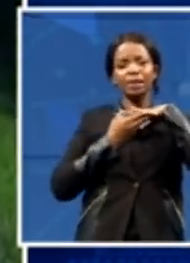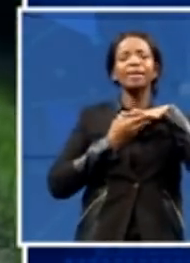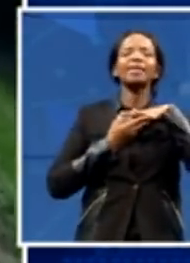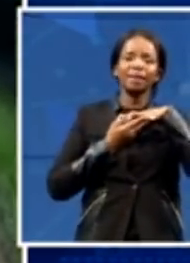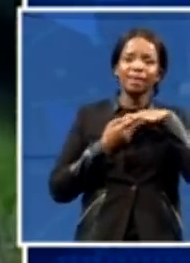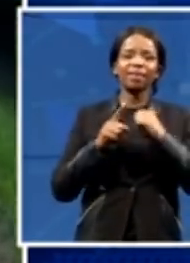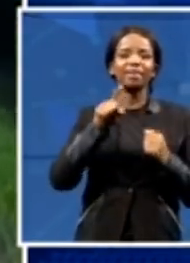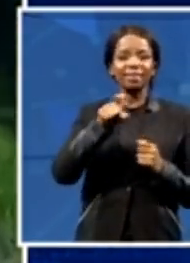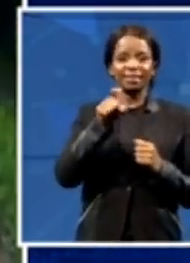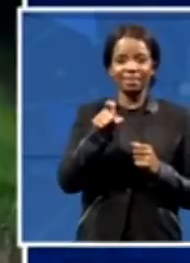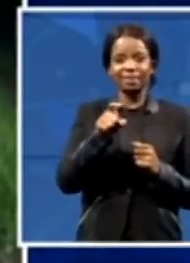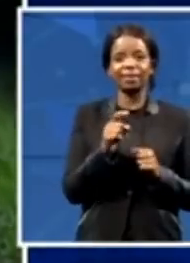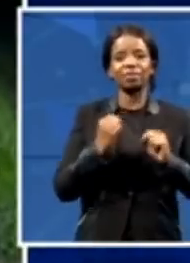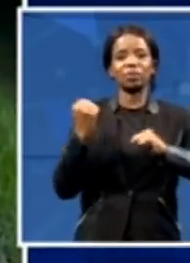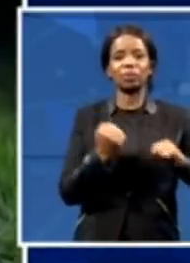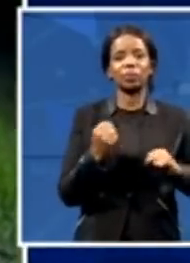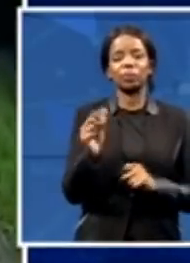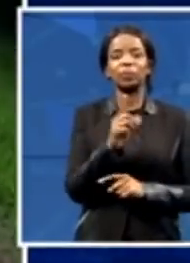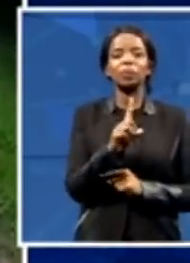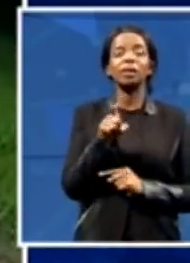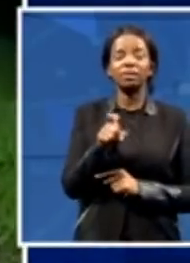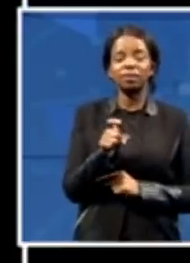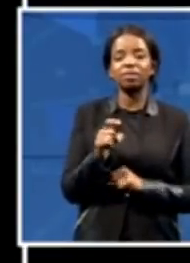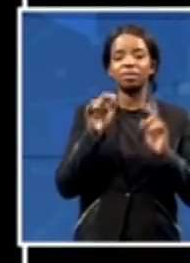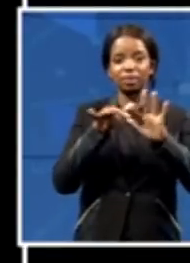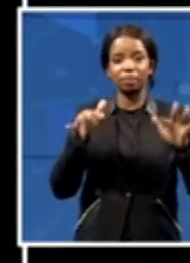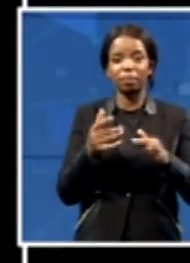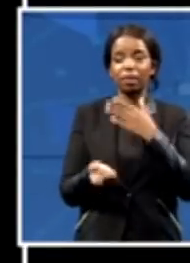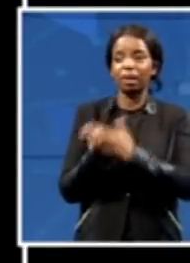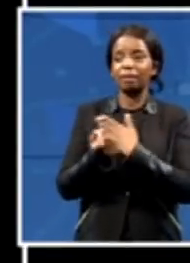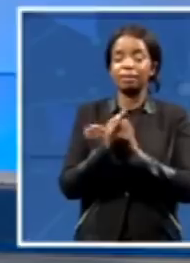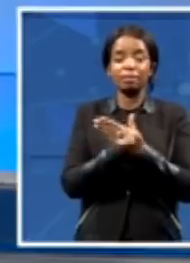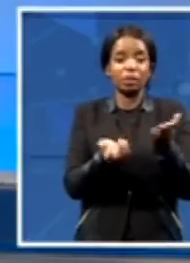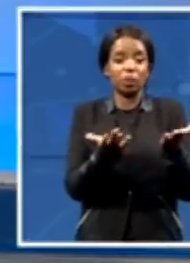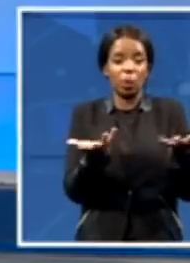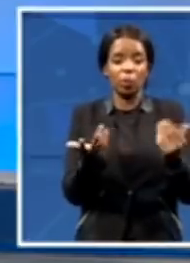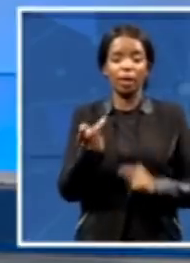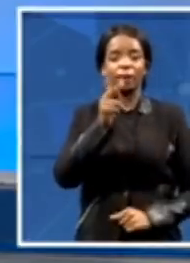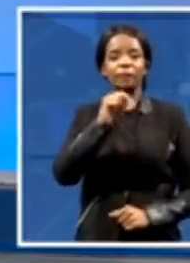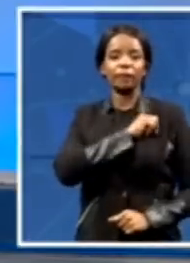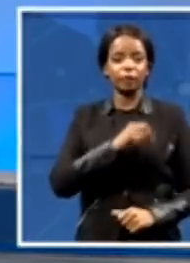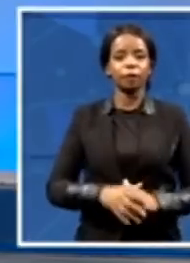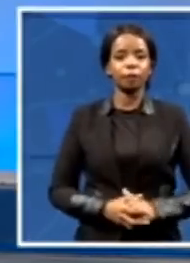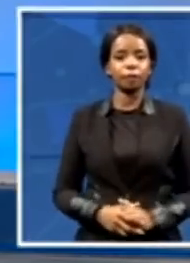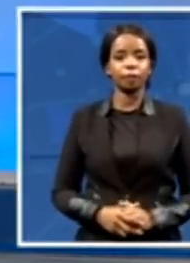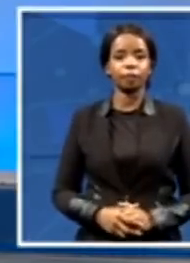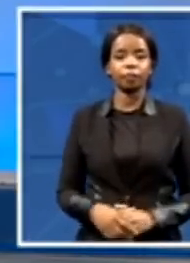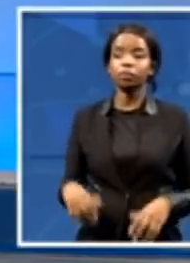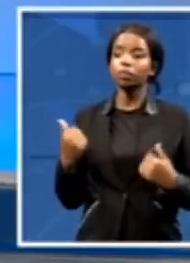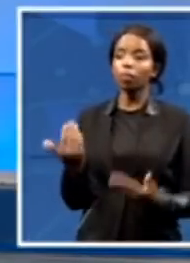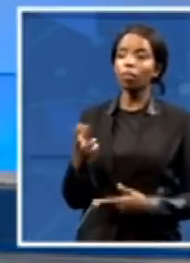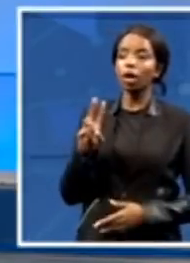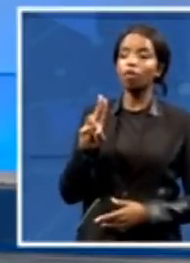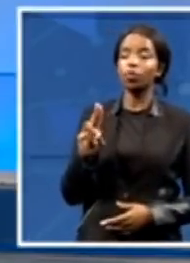rivers in the province of KwaZulu-Natal. Vusi, we hope we can talk to you a bit later for an update on